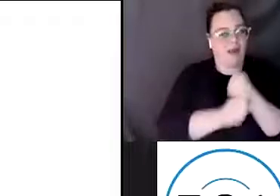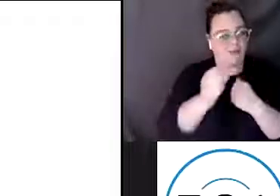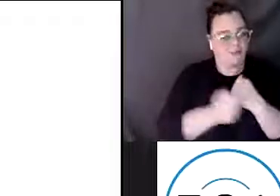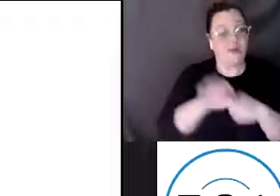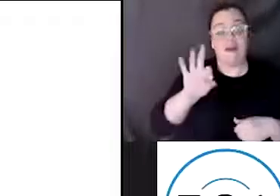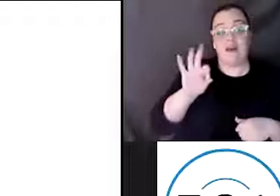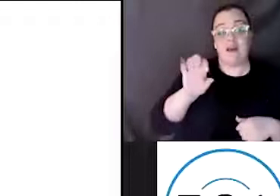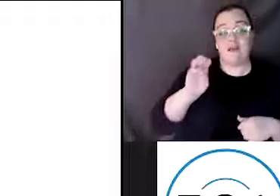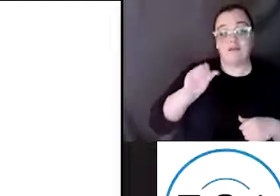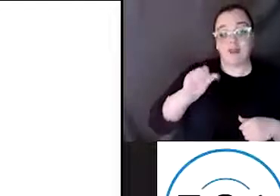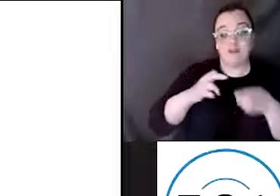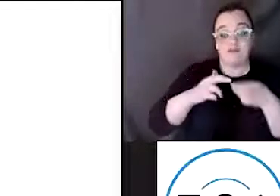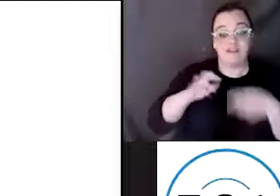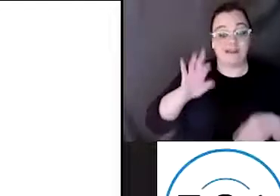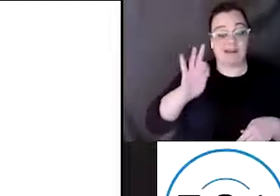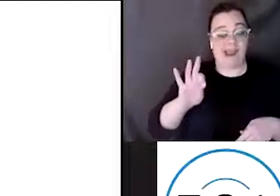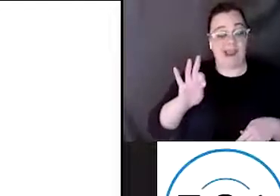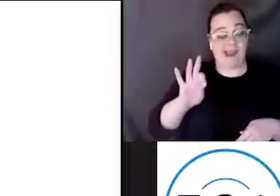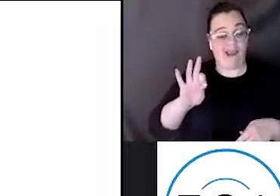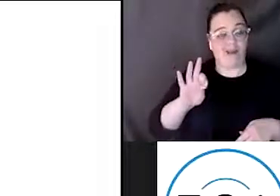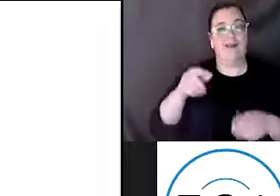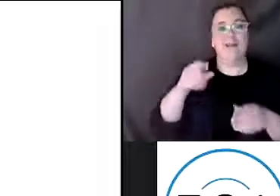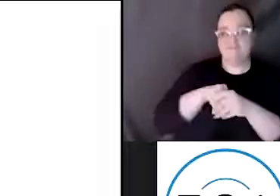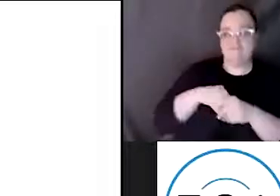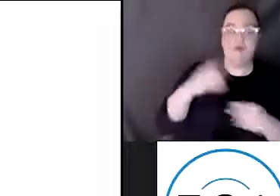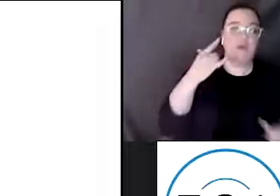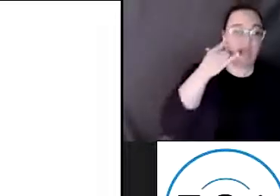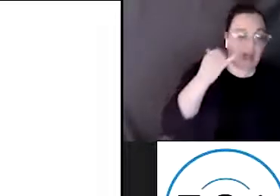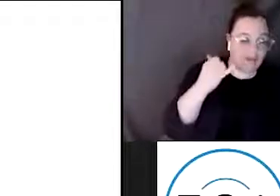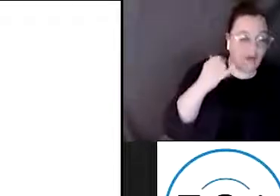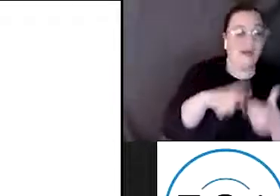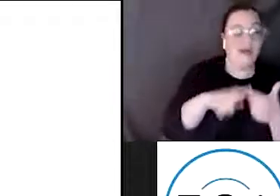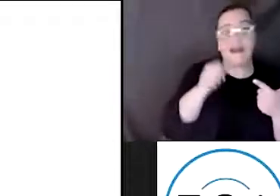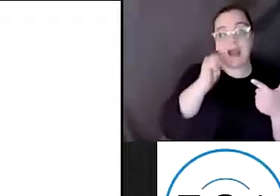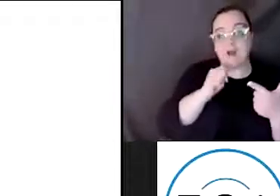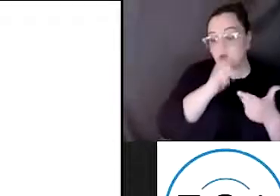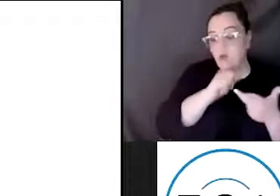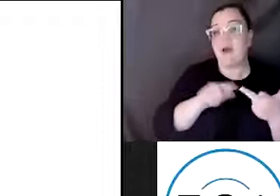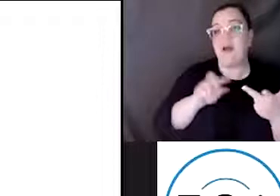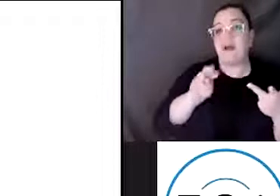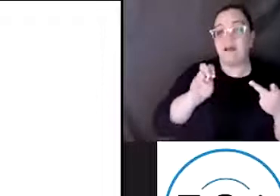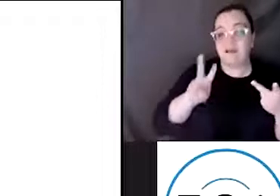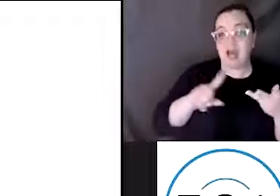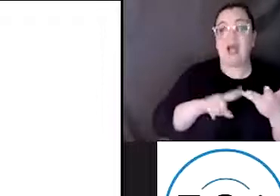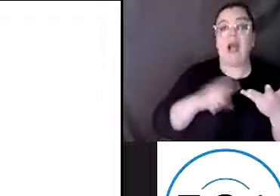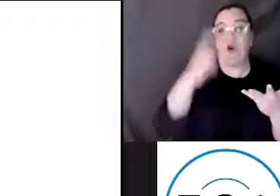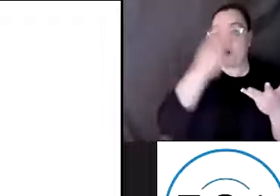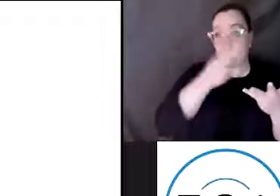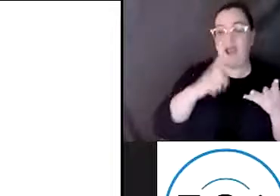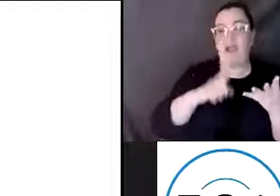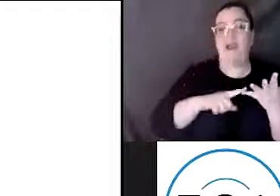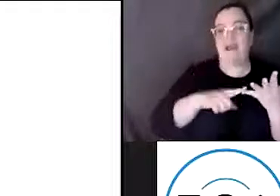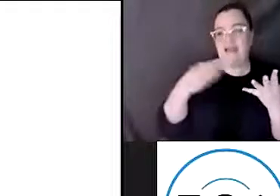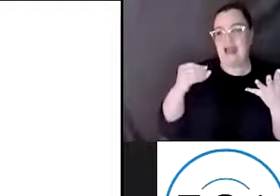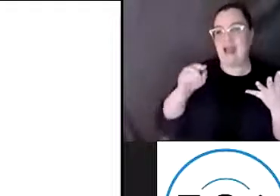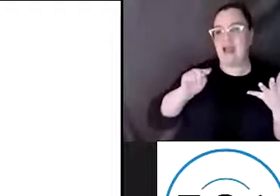for those of you who aren't familiar with it, is California, but also Arizona, Nevada, Hawaii, and our territories out in the Pacific,